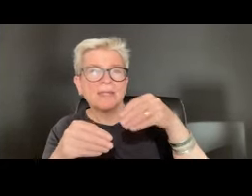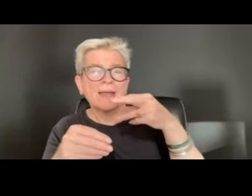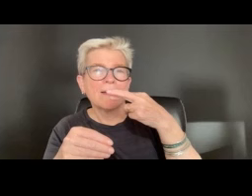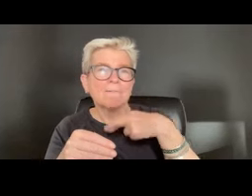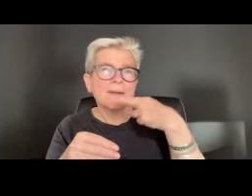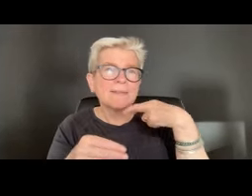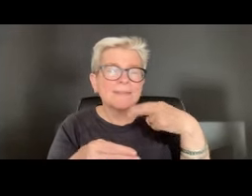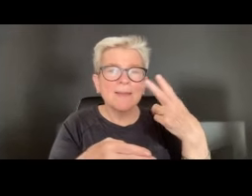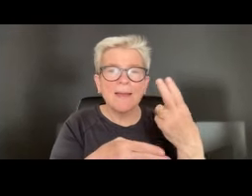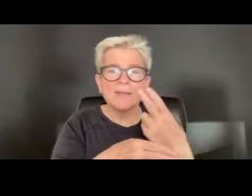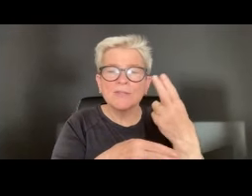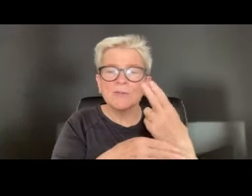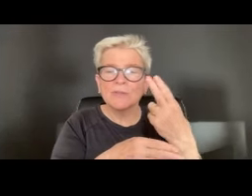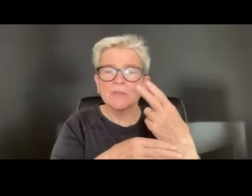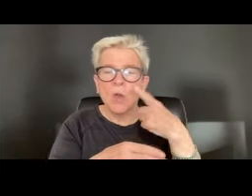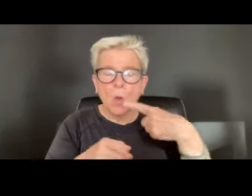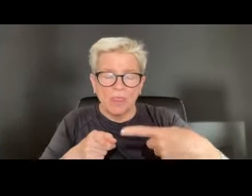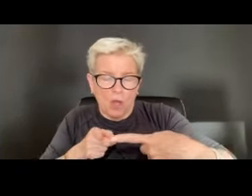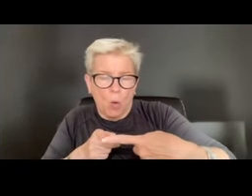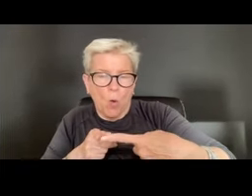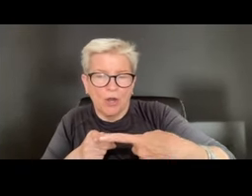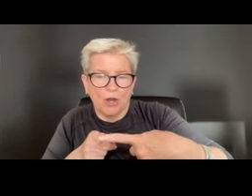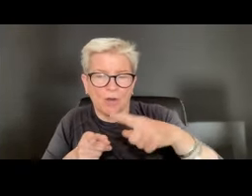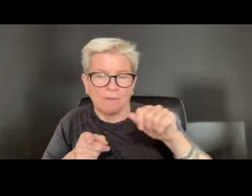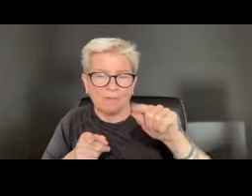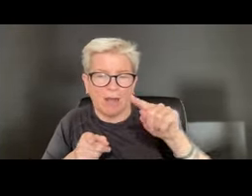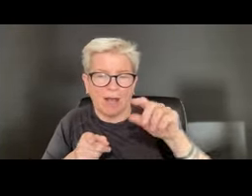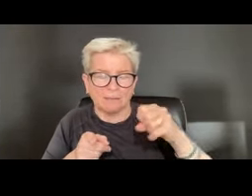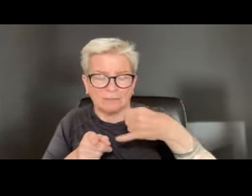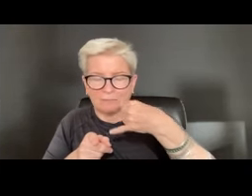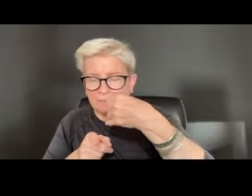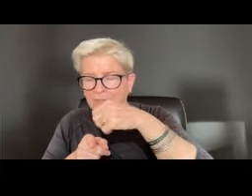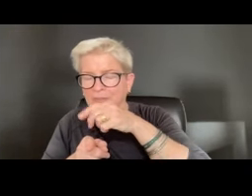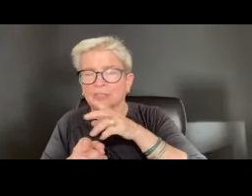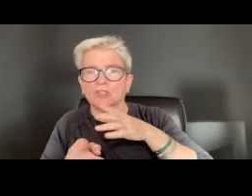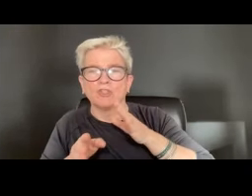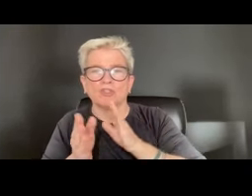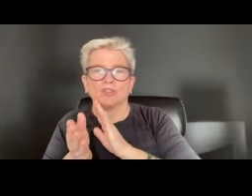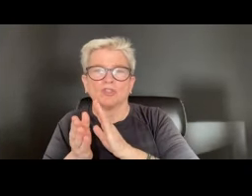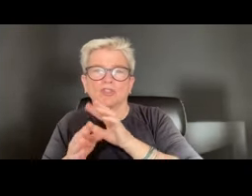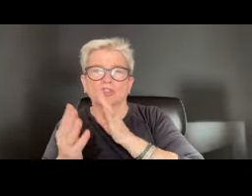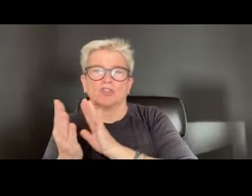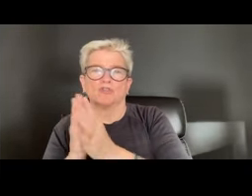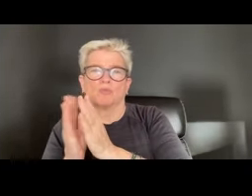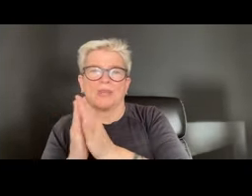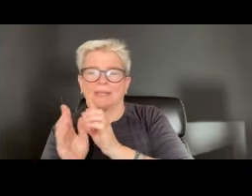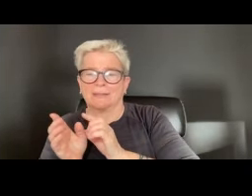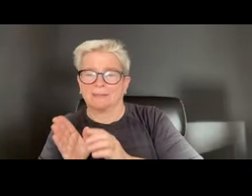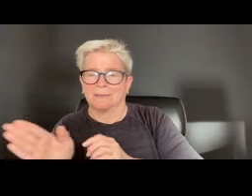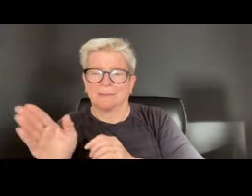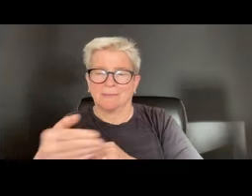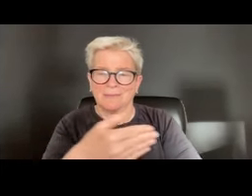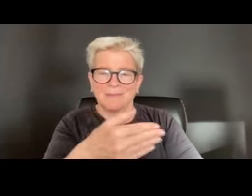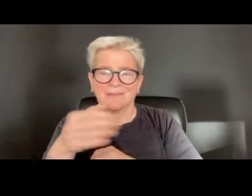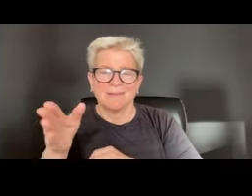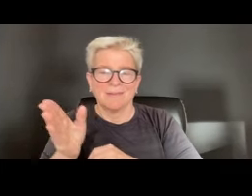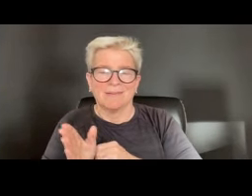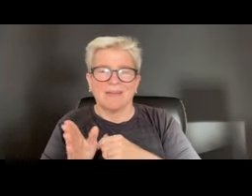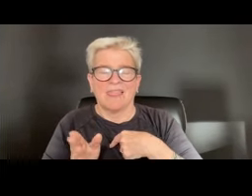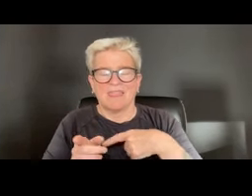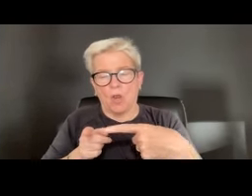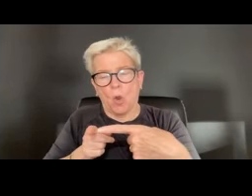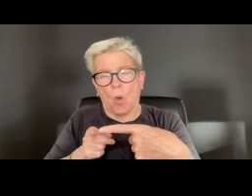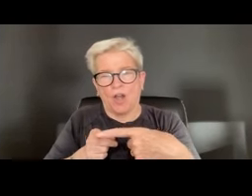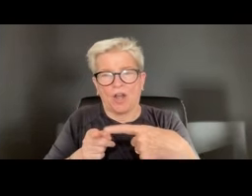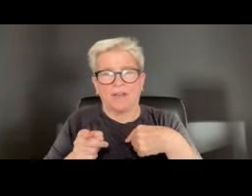uses only on corner lots throughout neighborhood residential and multifamily zones. Those uses would be limited in a variety of ways.